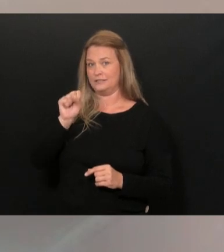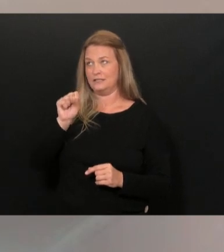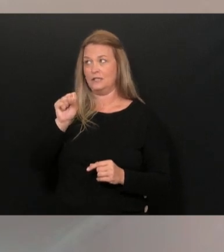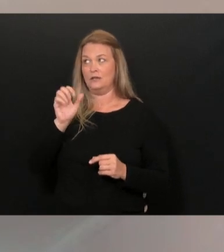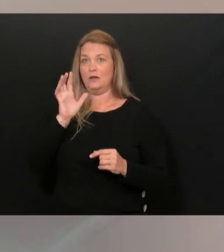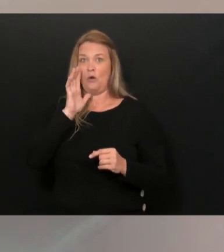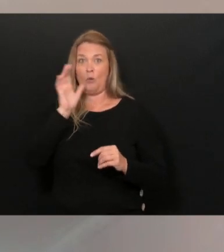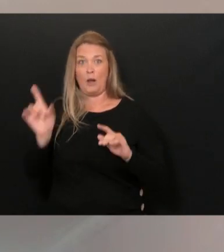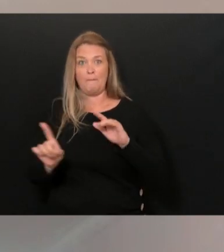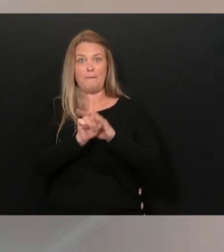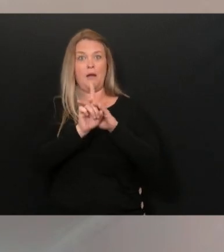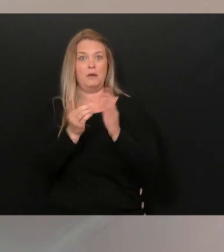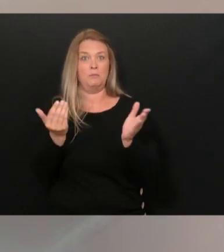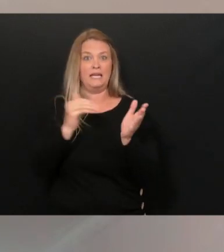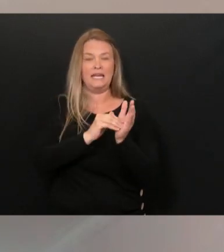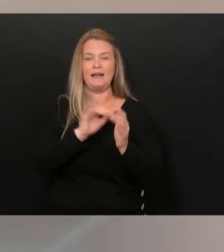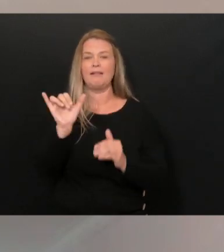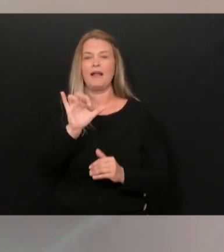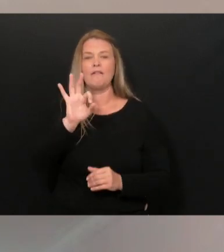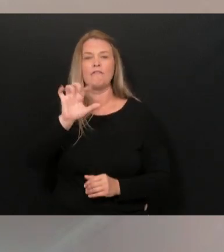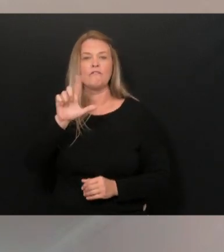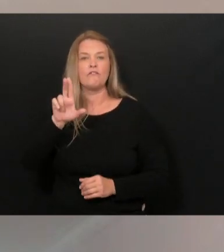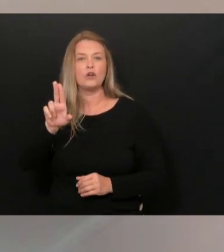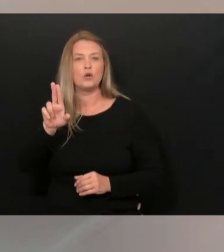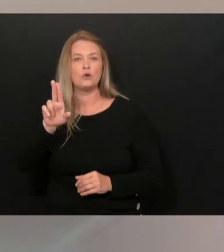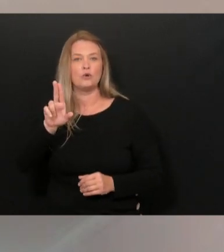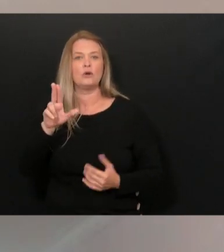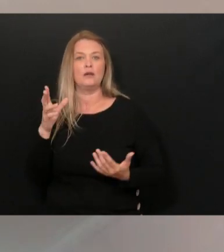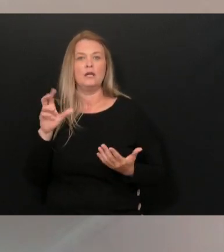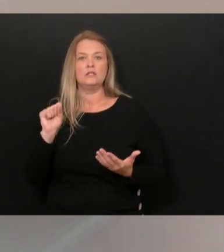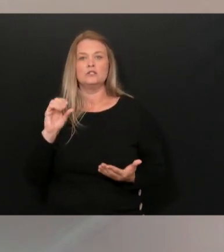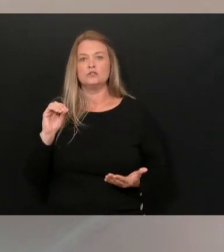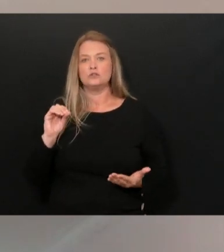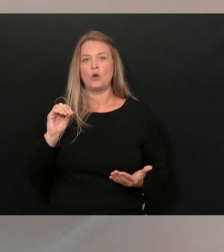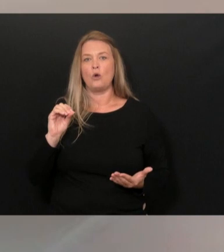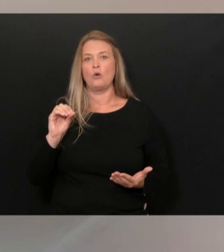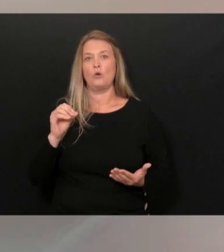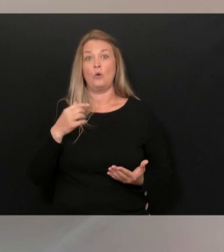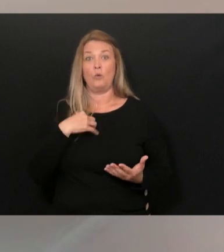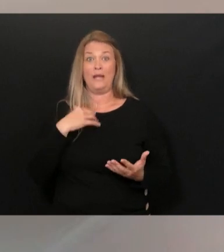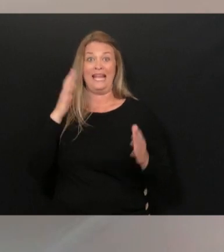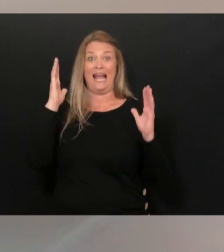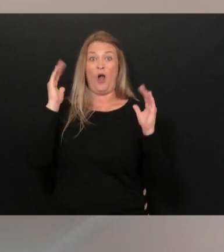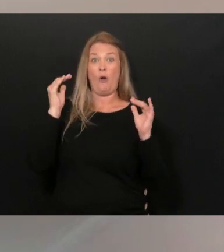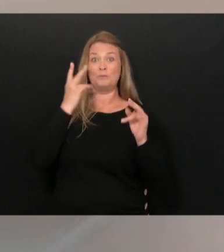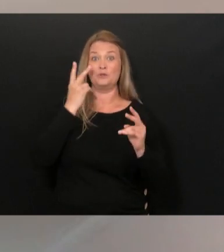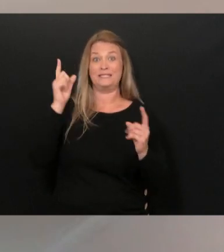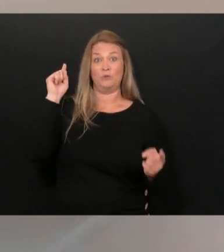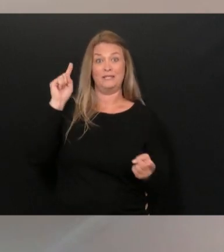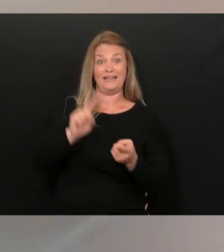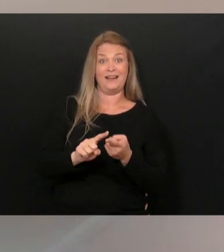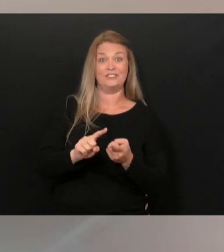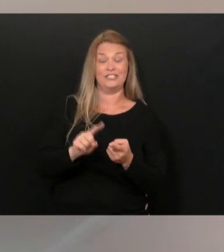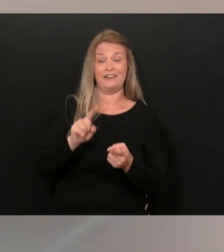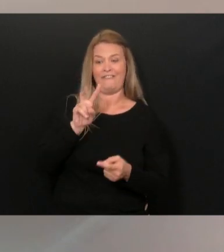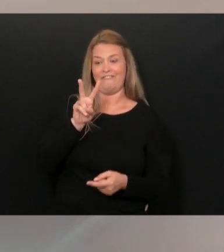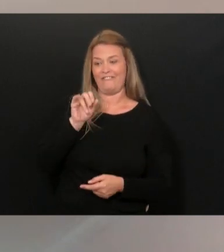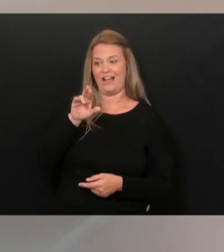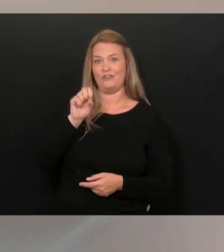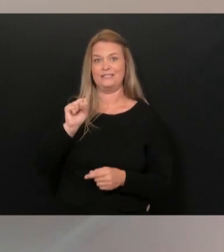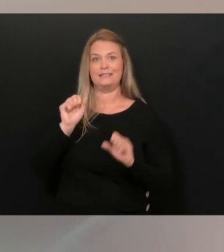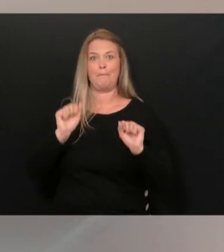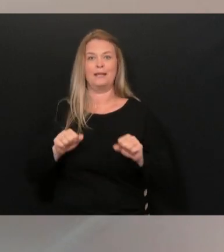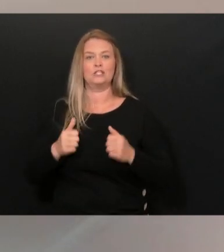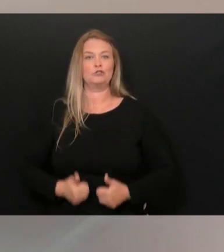like influenza or others. We would anticipate to see a reduction in the virus's ability to kind of survive